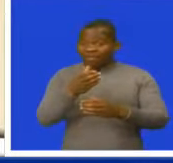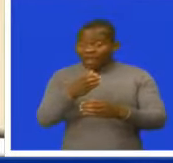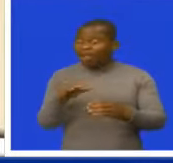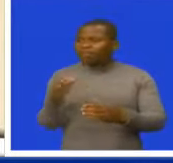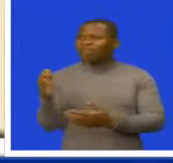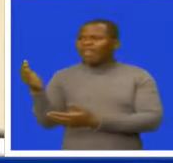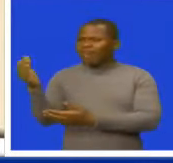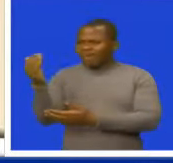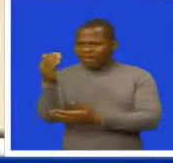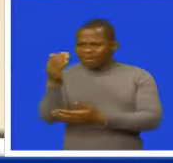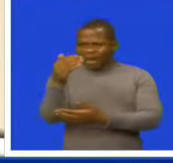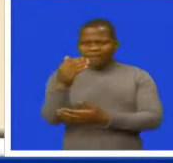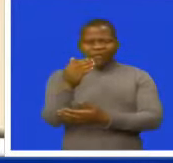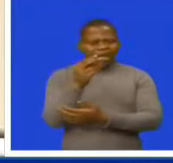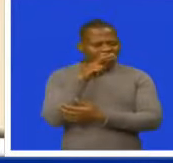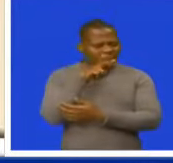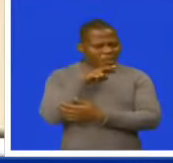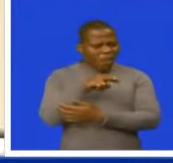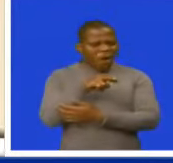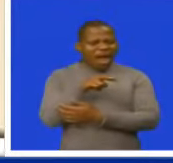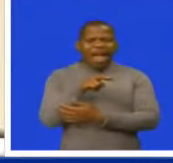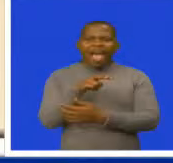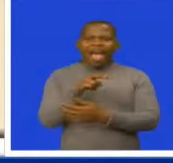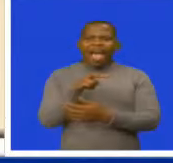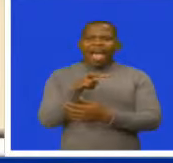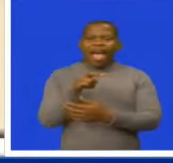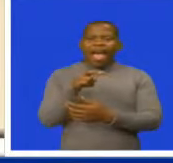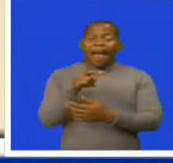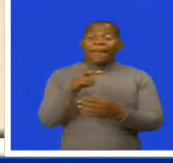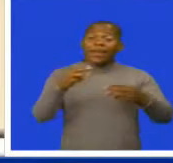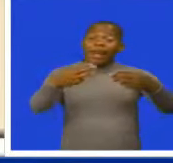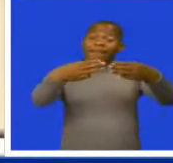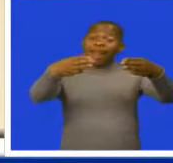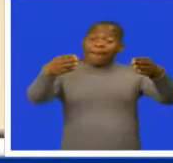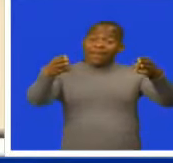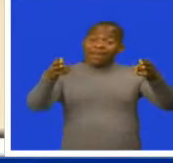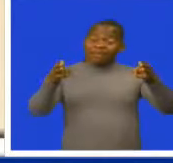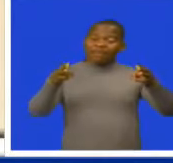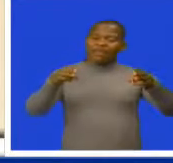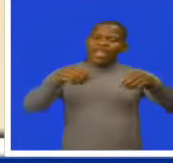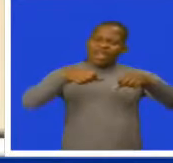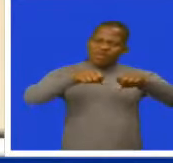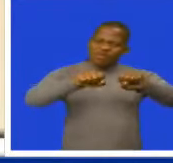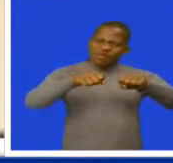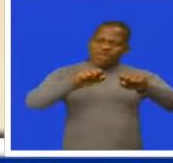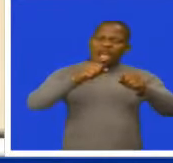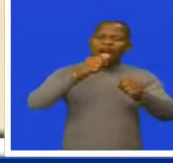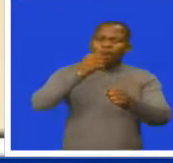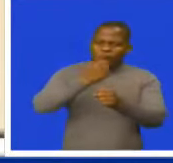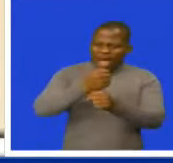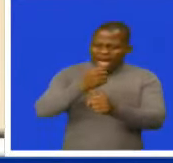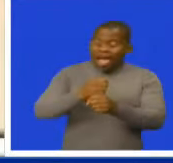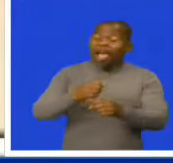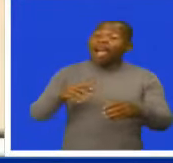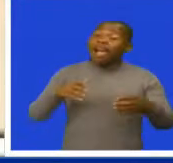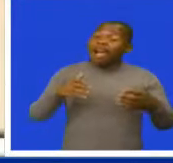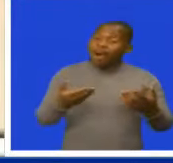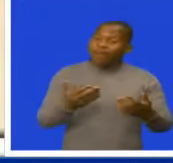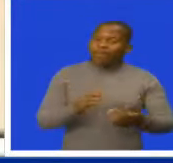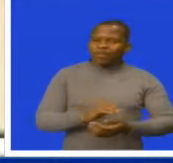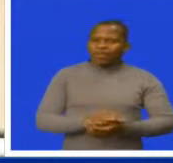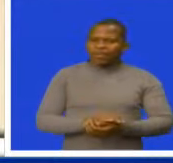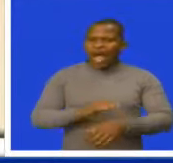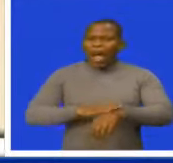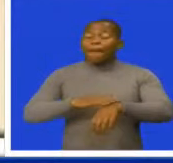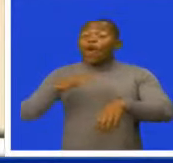kanjani nekuthi batobenchmarka laveni. Esikhathini lesinyenti uma uphumele ngaphandle kunebantu abacabanga ukuthi bahlonishwa